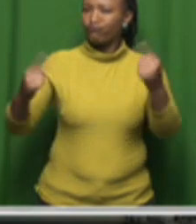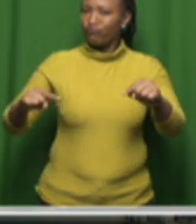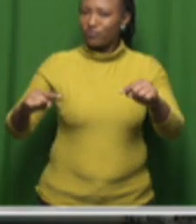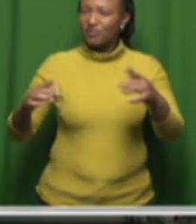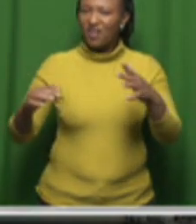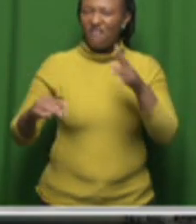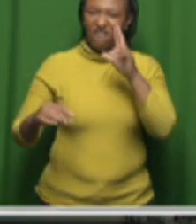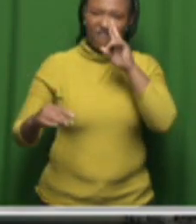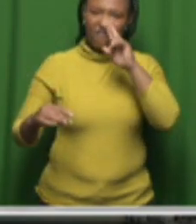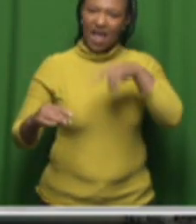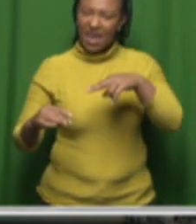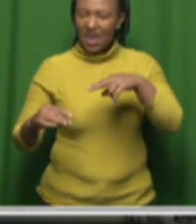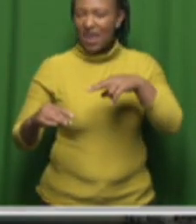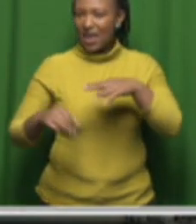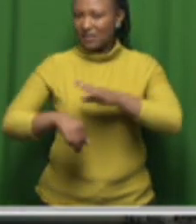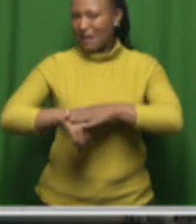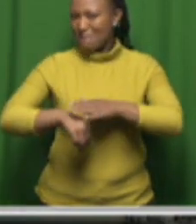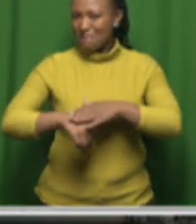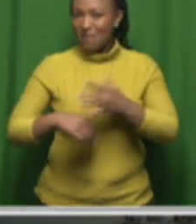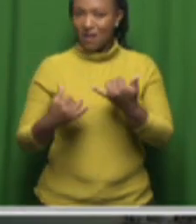a fun-filled summer season.